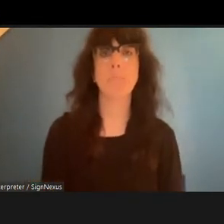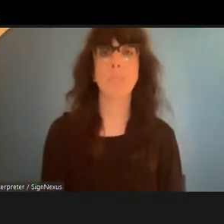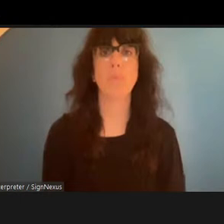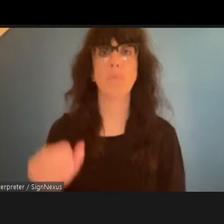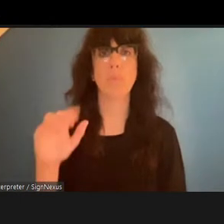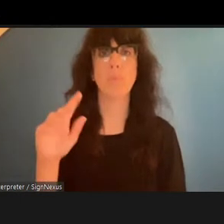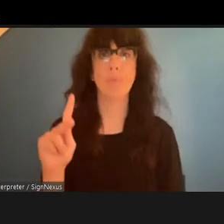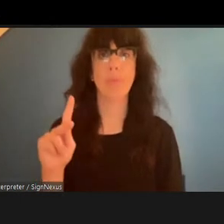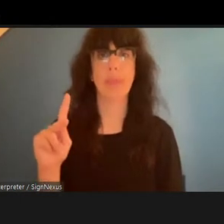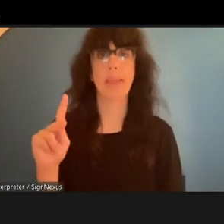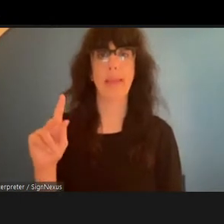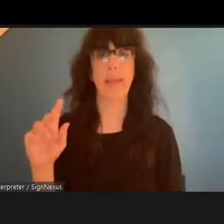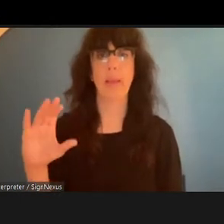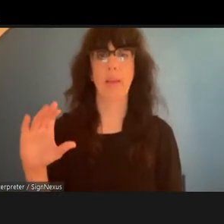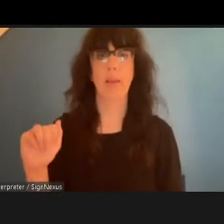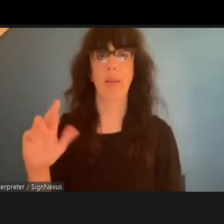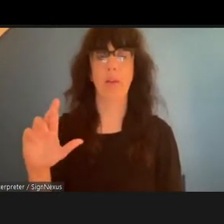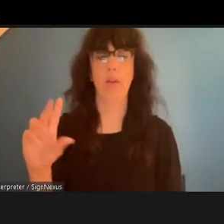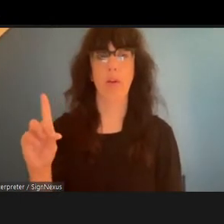k cardona